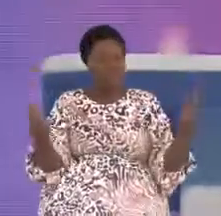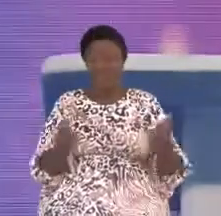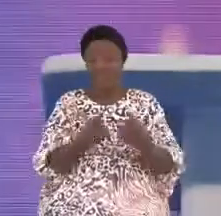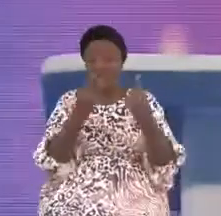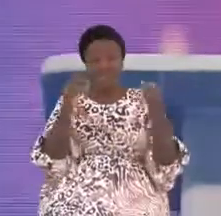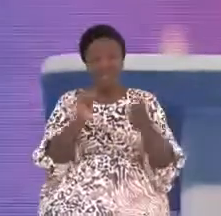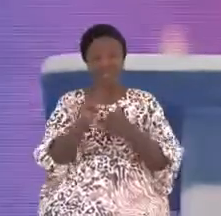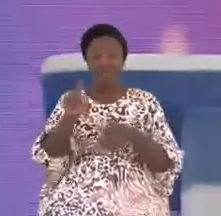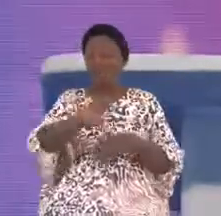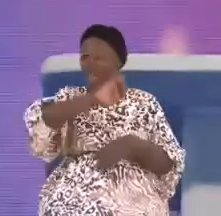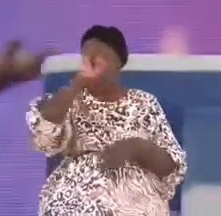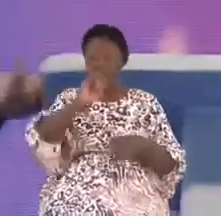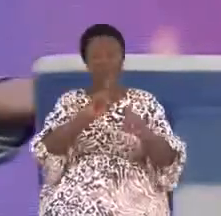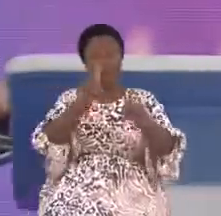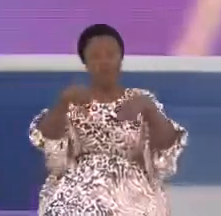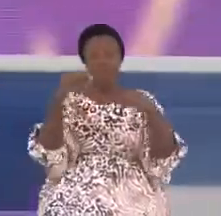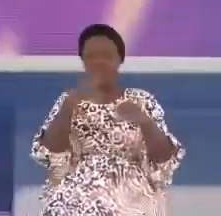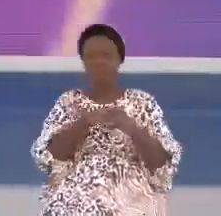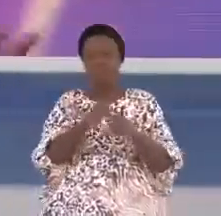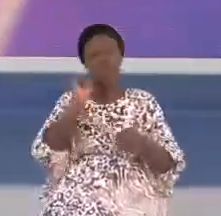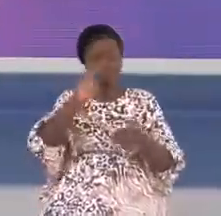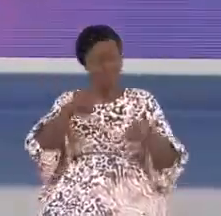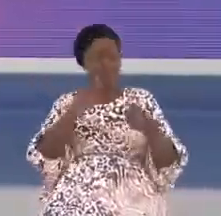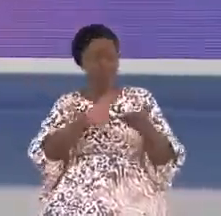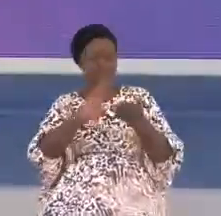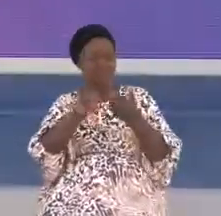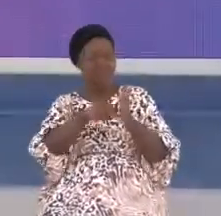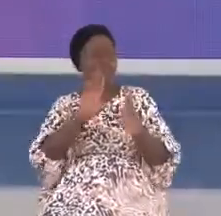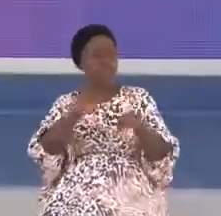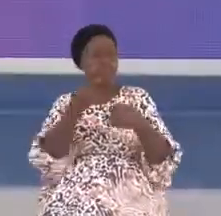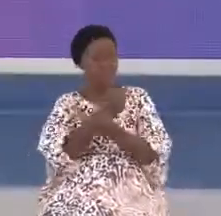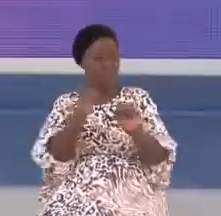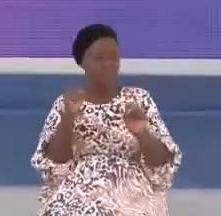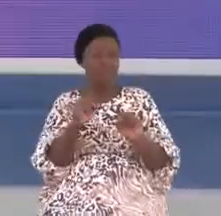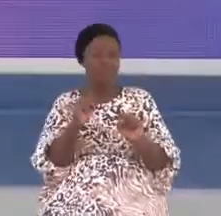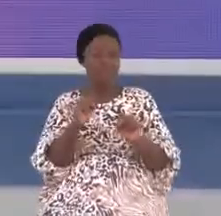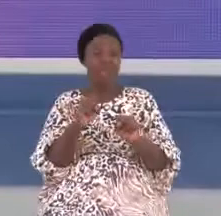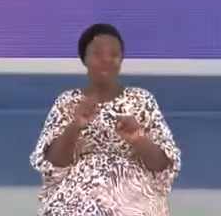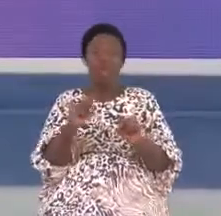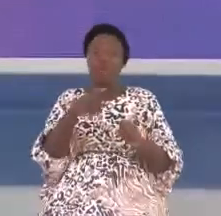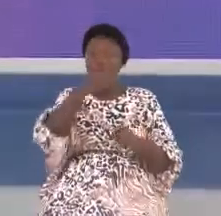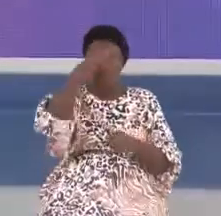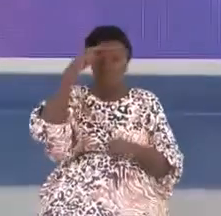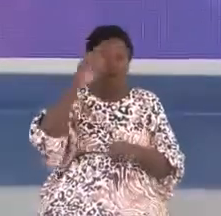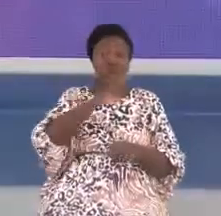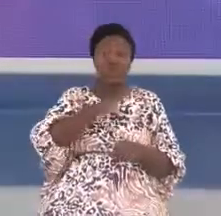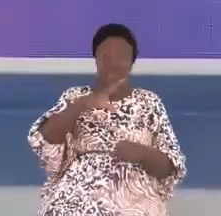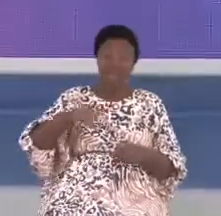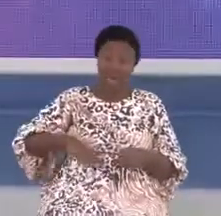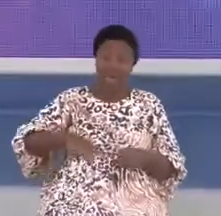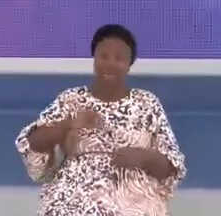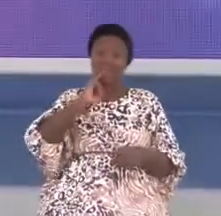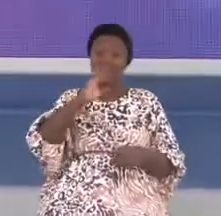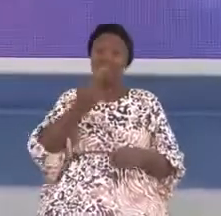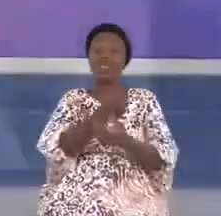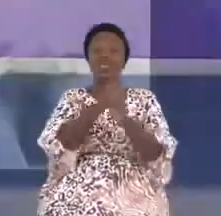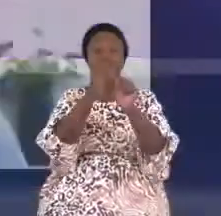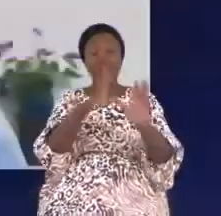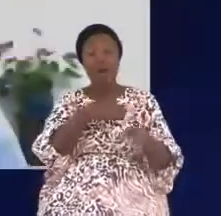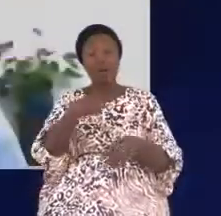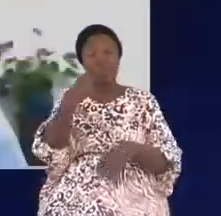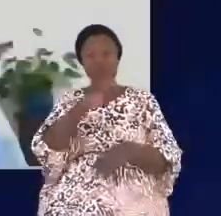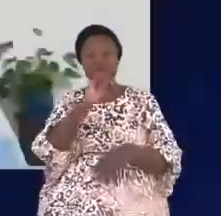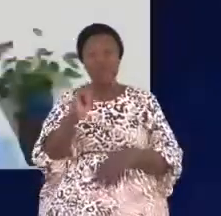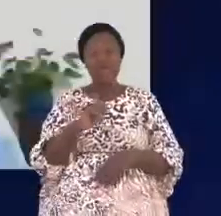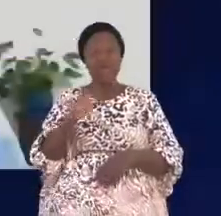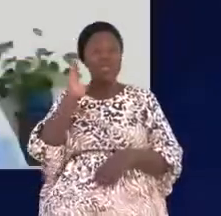ever committed he'll give you forgiveness he'll give you salvation because christ is the savior and whosoever